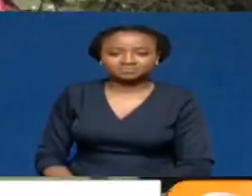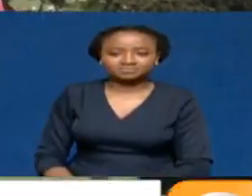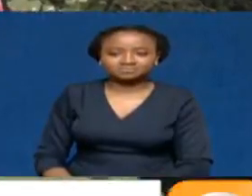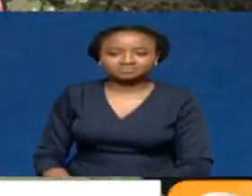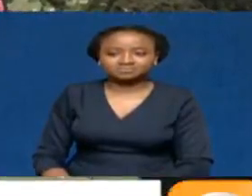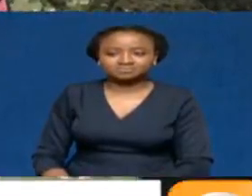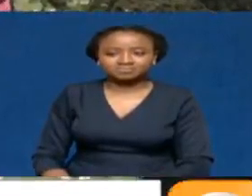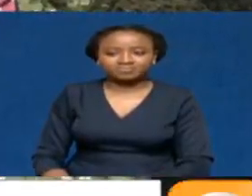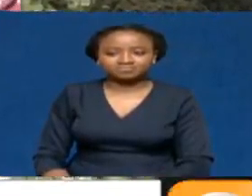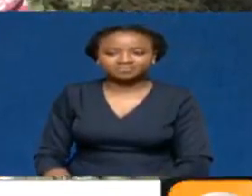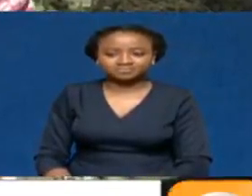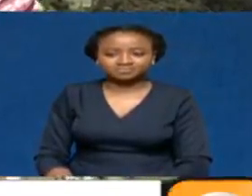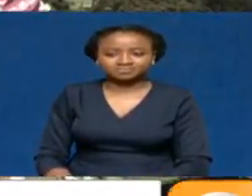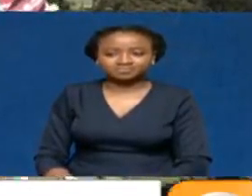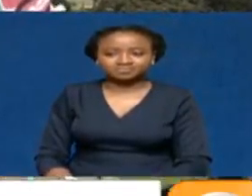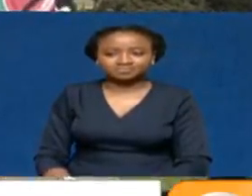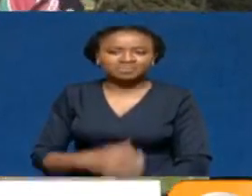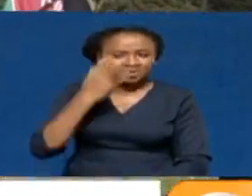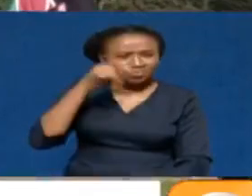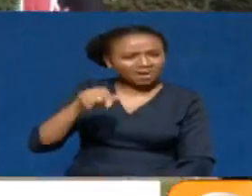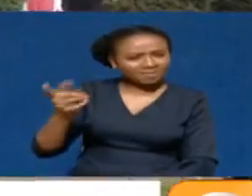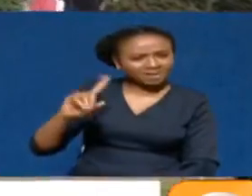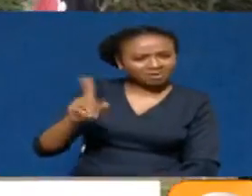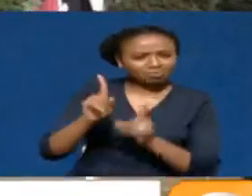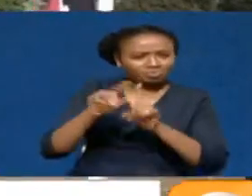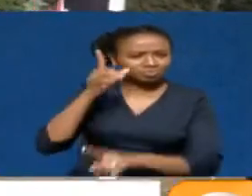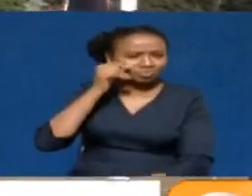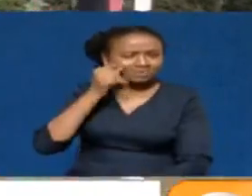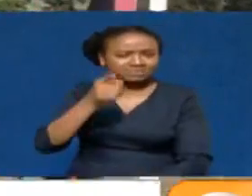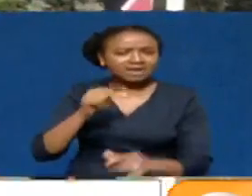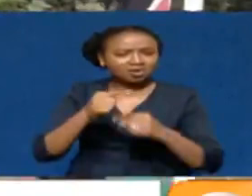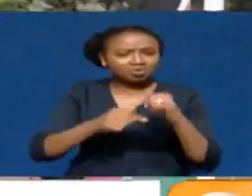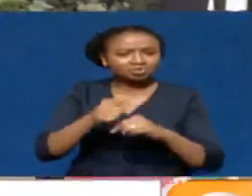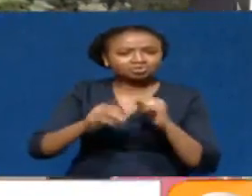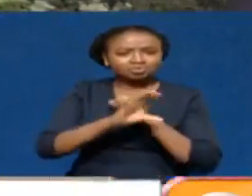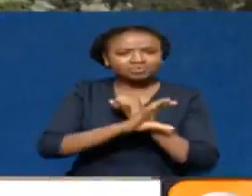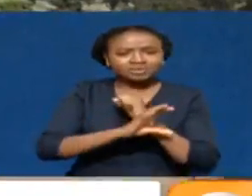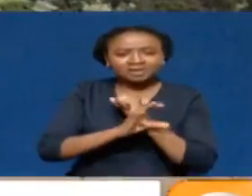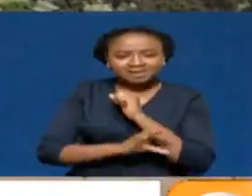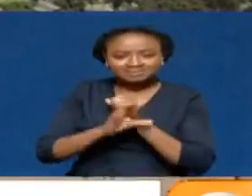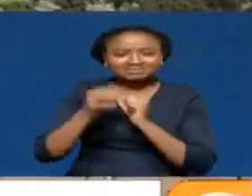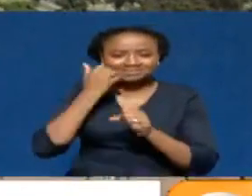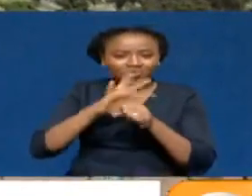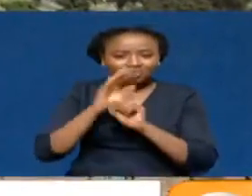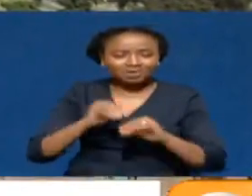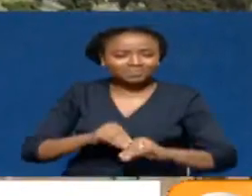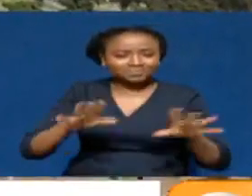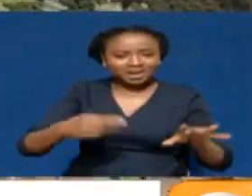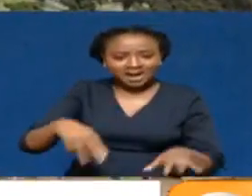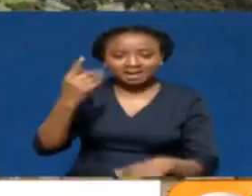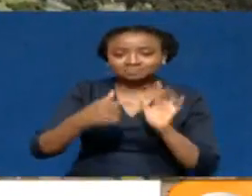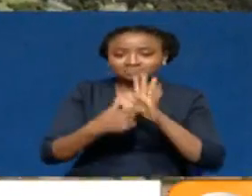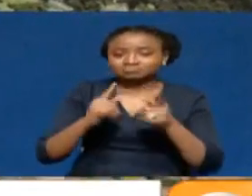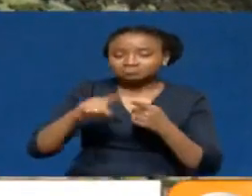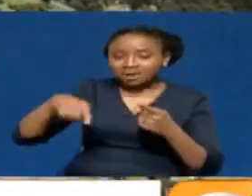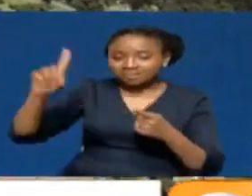While Nairobi and Mombasa still remain the counties with the highest caseload of COVID-19, with Nairobi